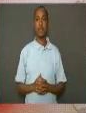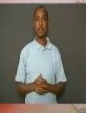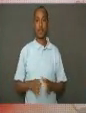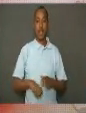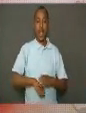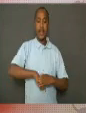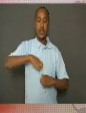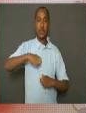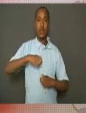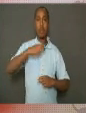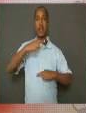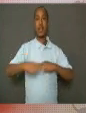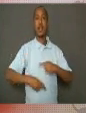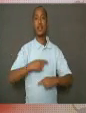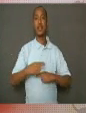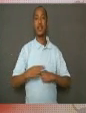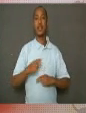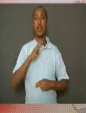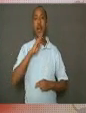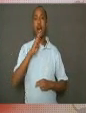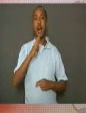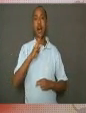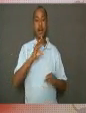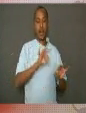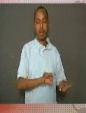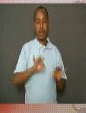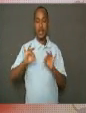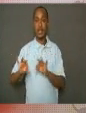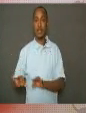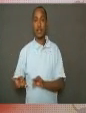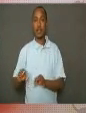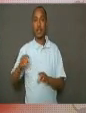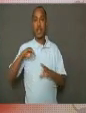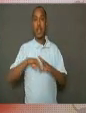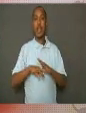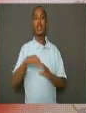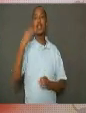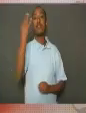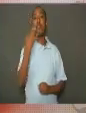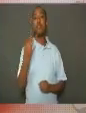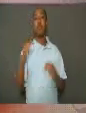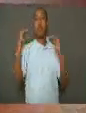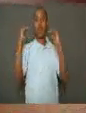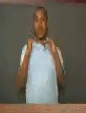Exothermic reactions are represented in the form of equation: